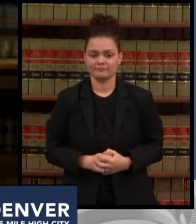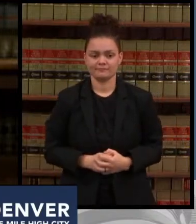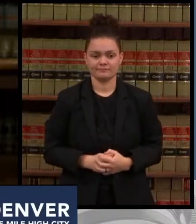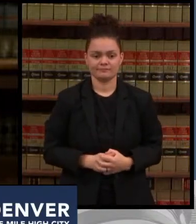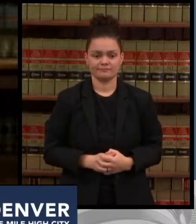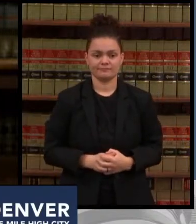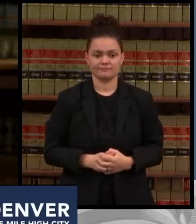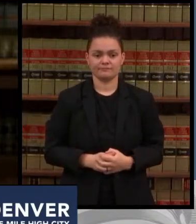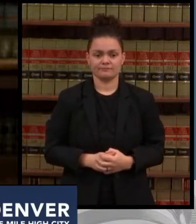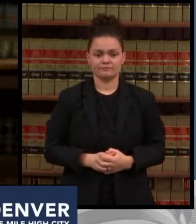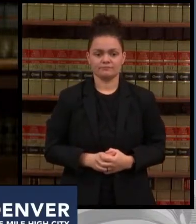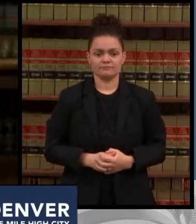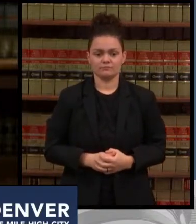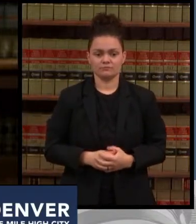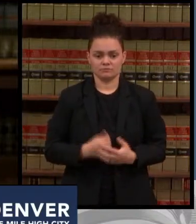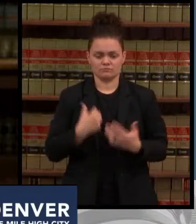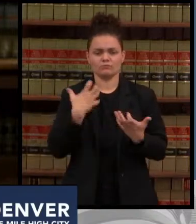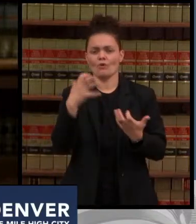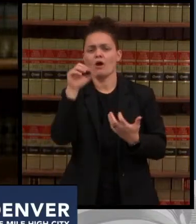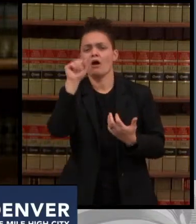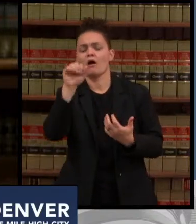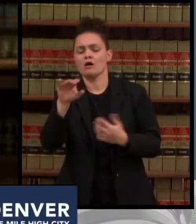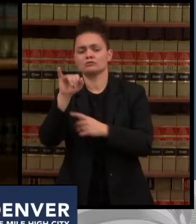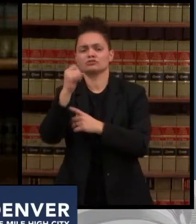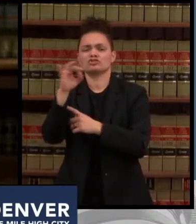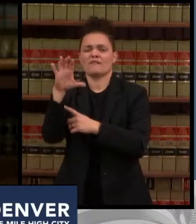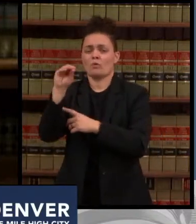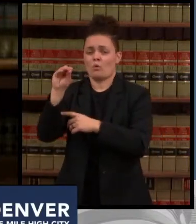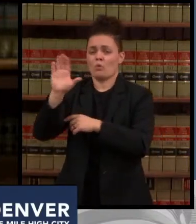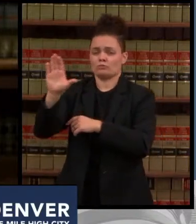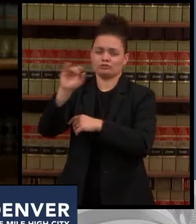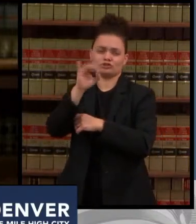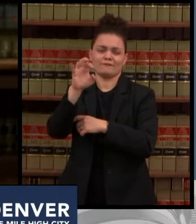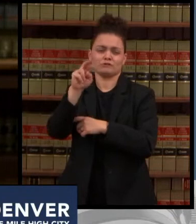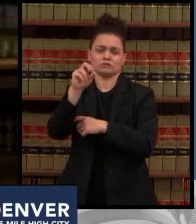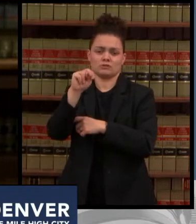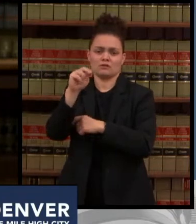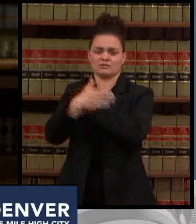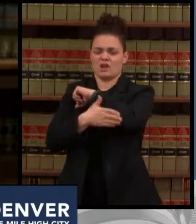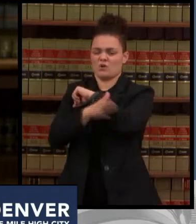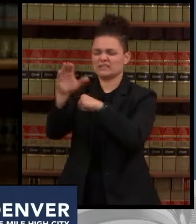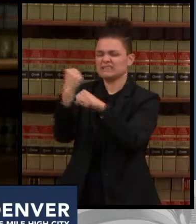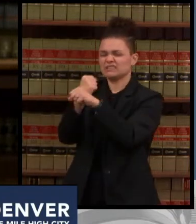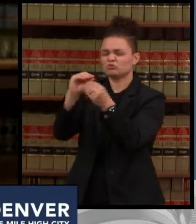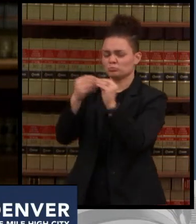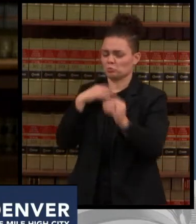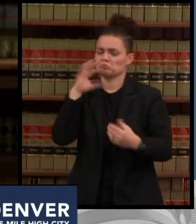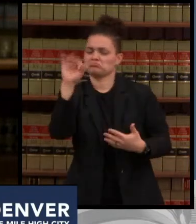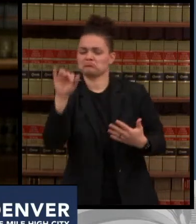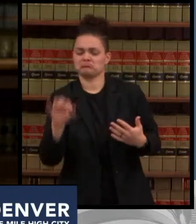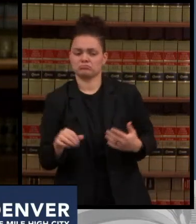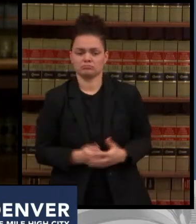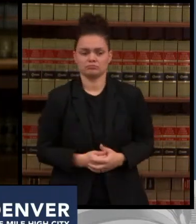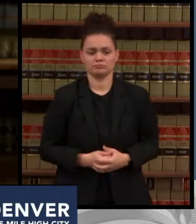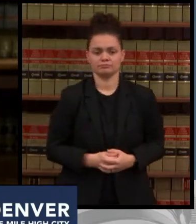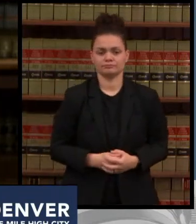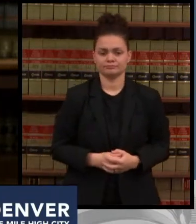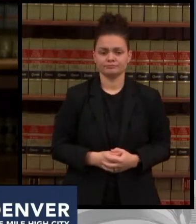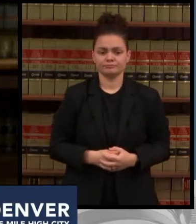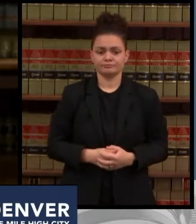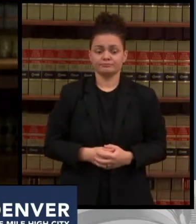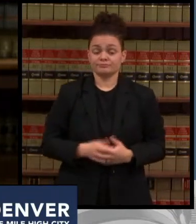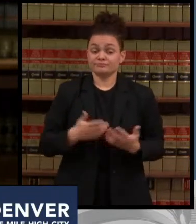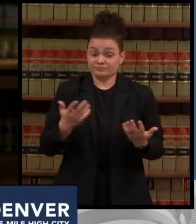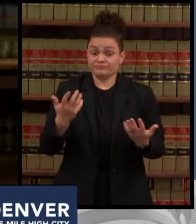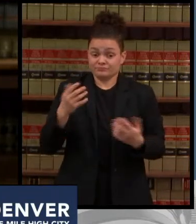from Jeffco that shows exactly what's at stake here. Unfortunately, Jeffco has passed the heartbreaking